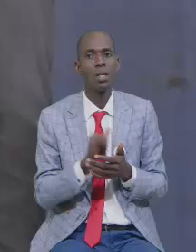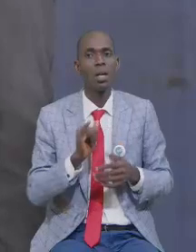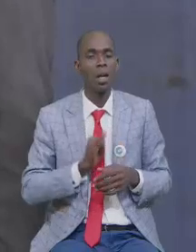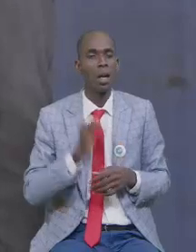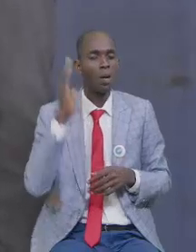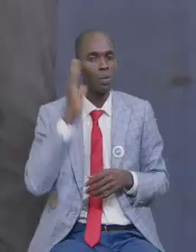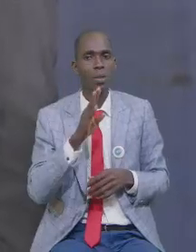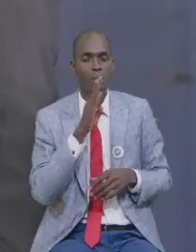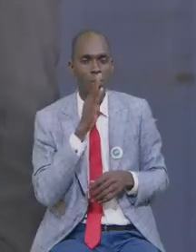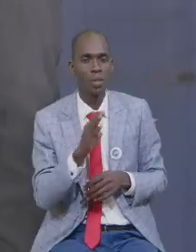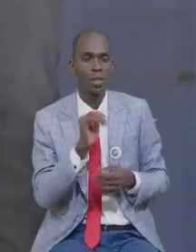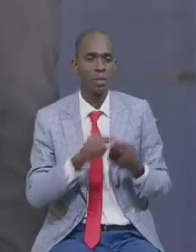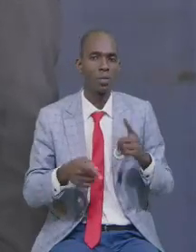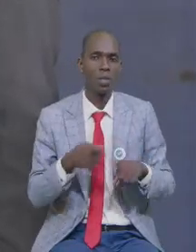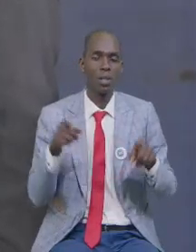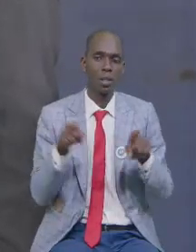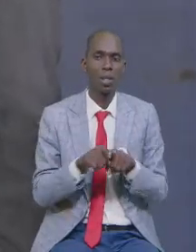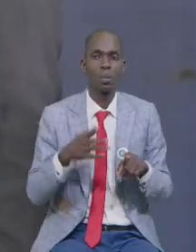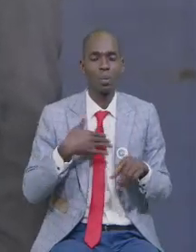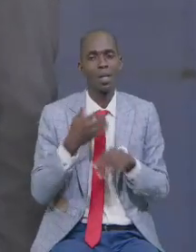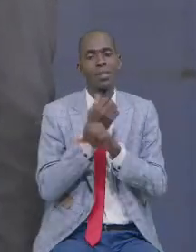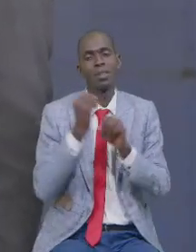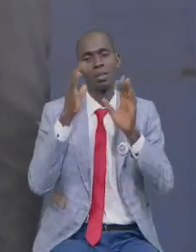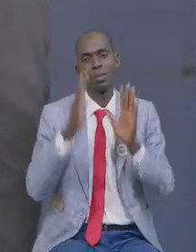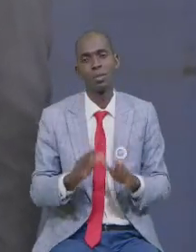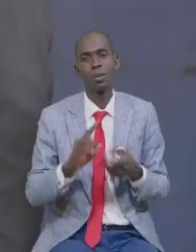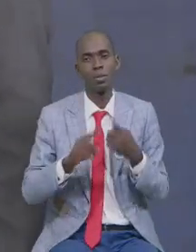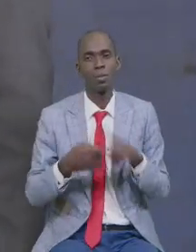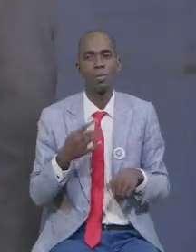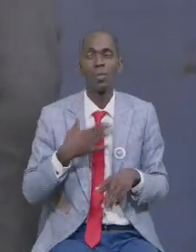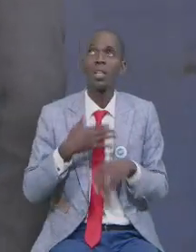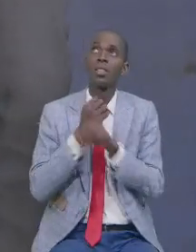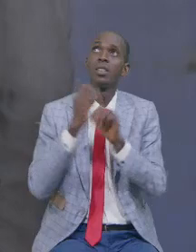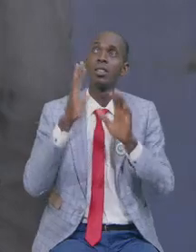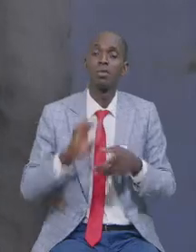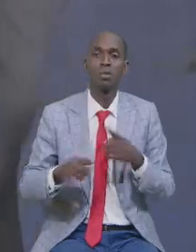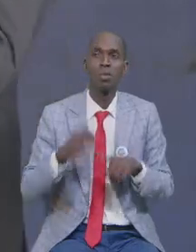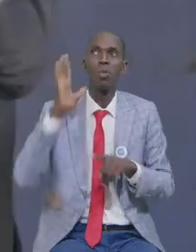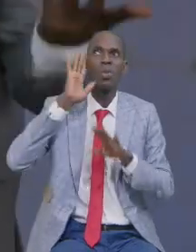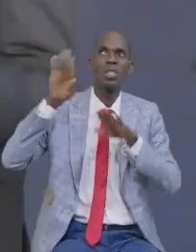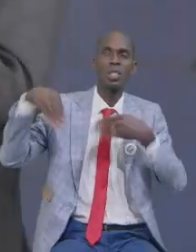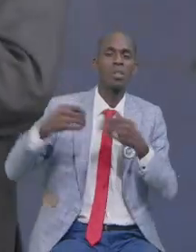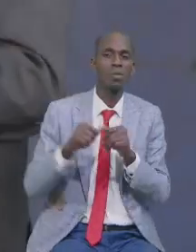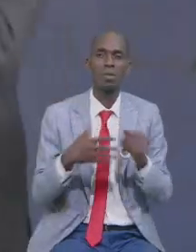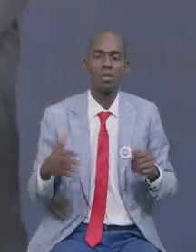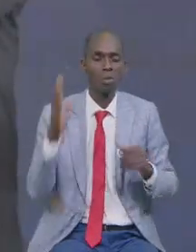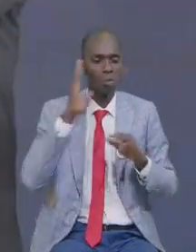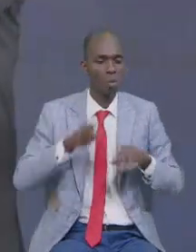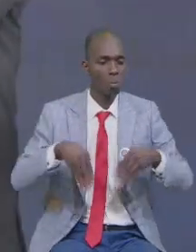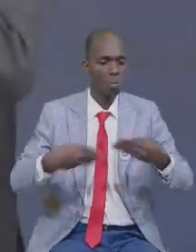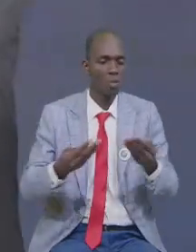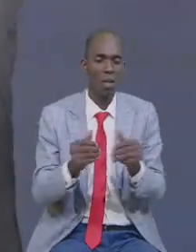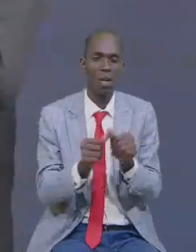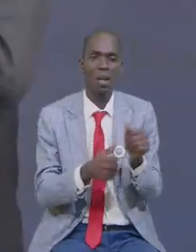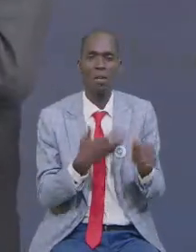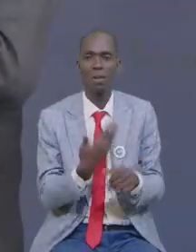like my Savior friend. My Savior friend will give everything, will provide everything. And